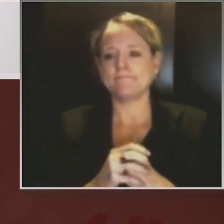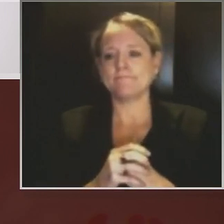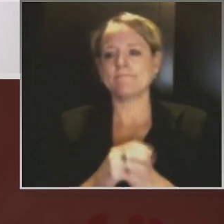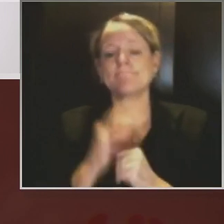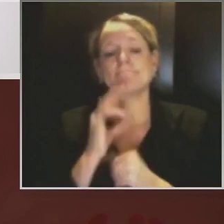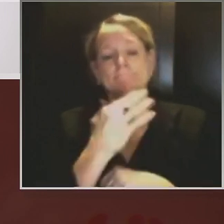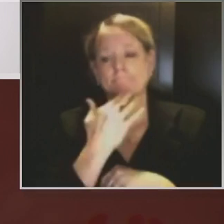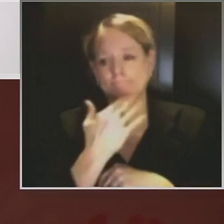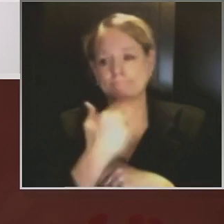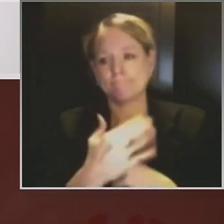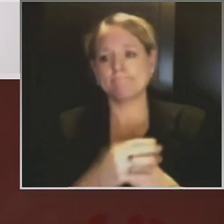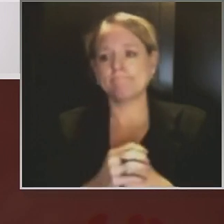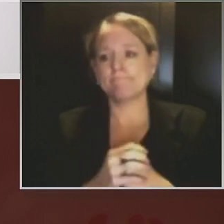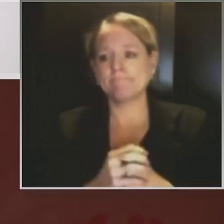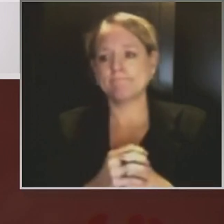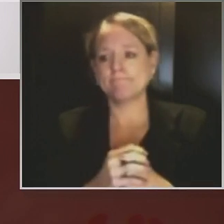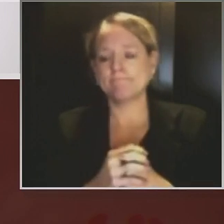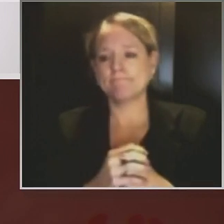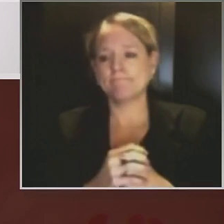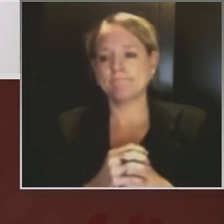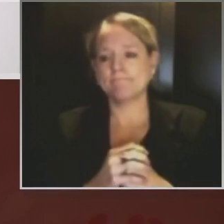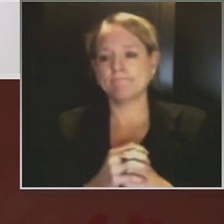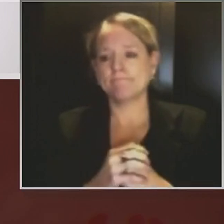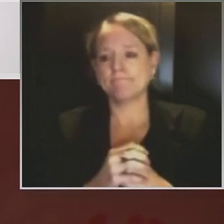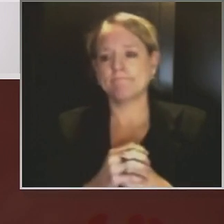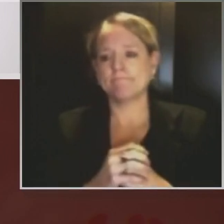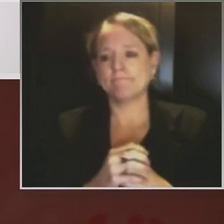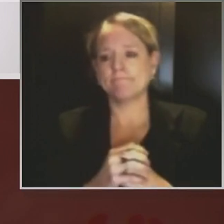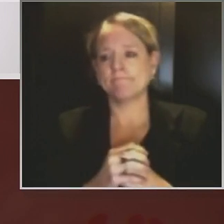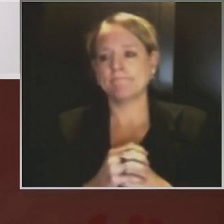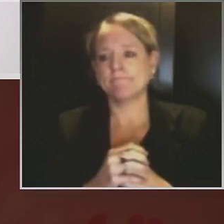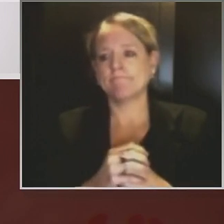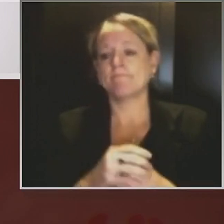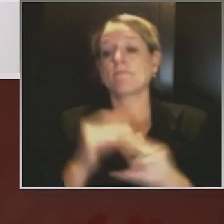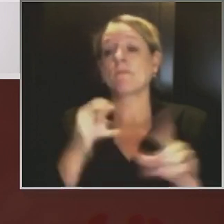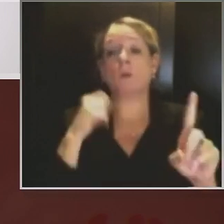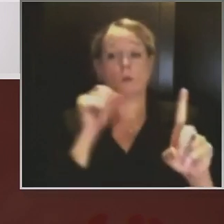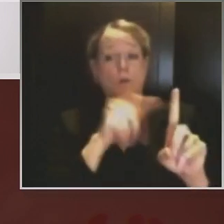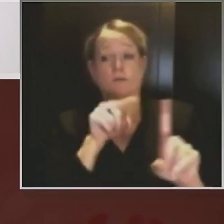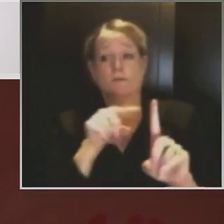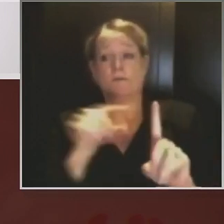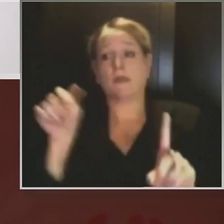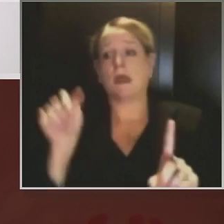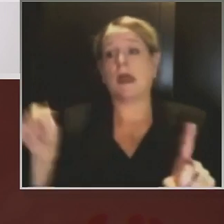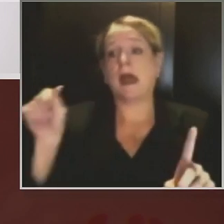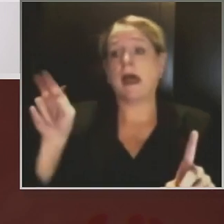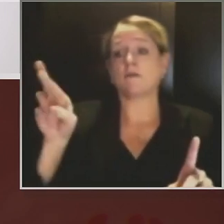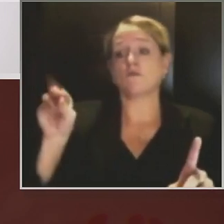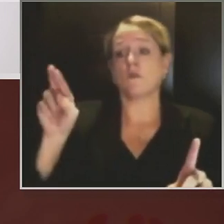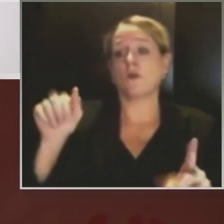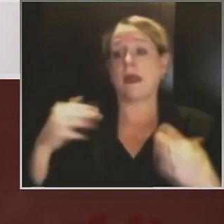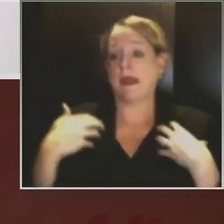losses or decreases in testing supplies of late due to federal decisions diverting supplies away from Wisconsin and toward